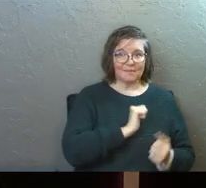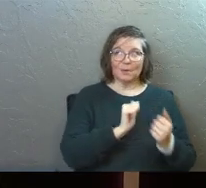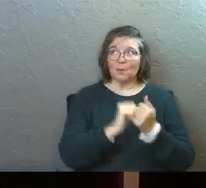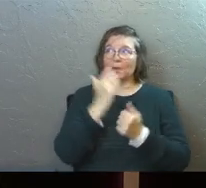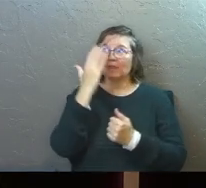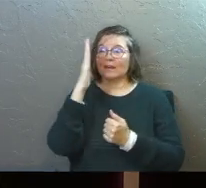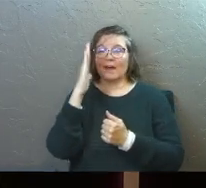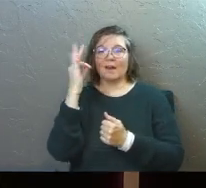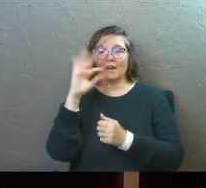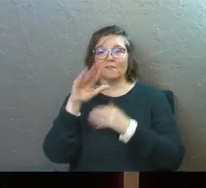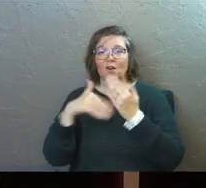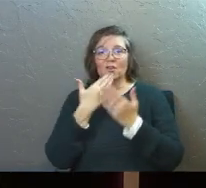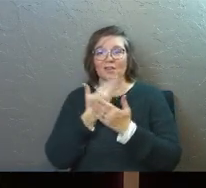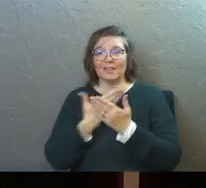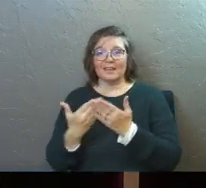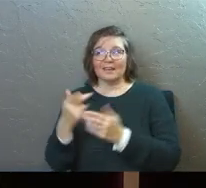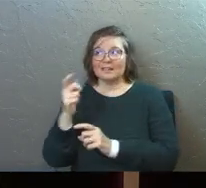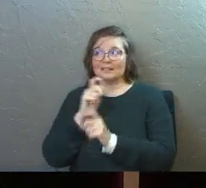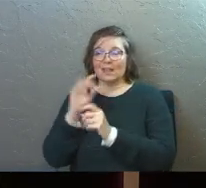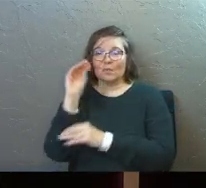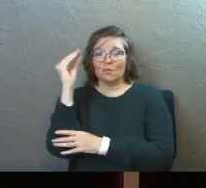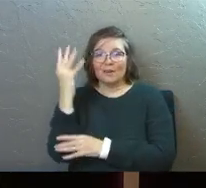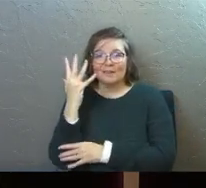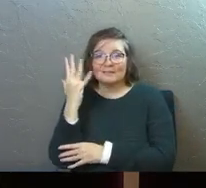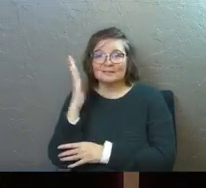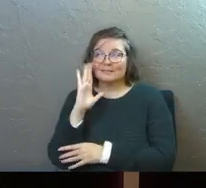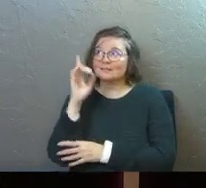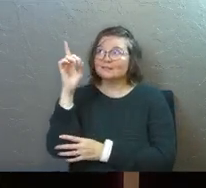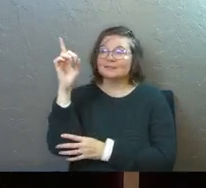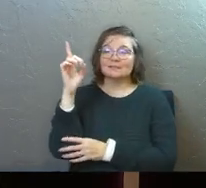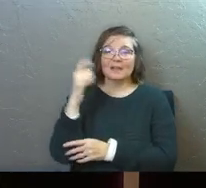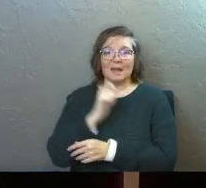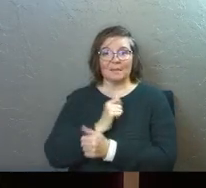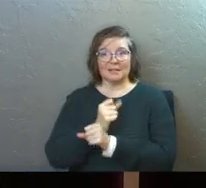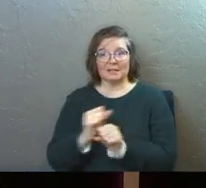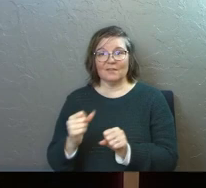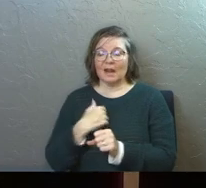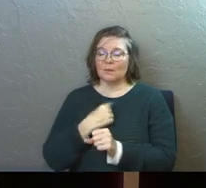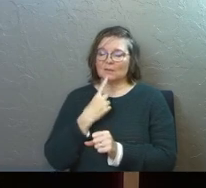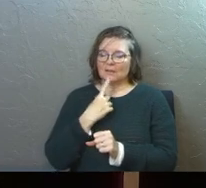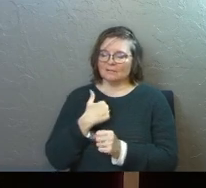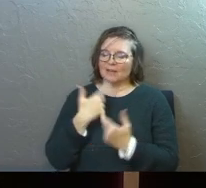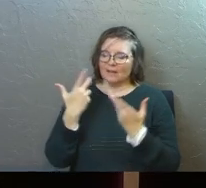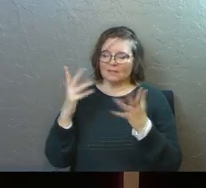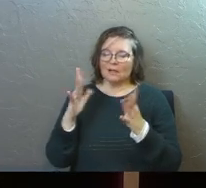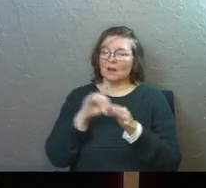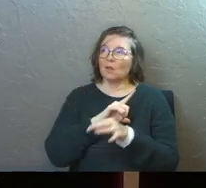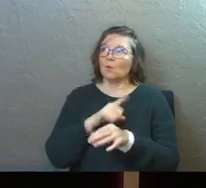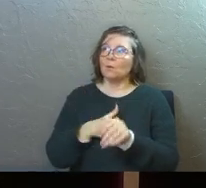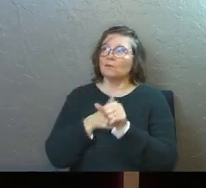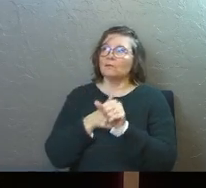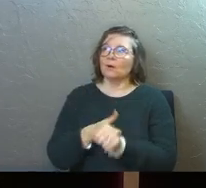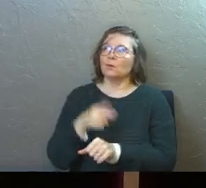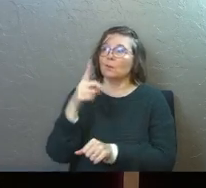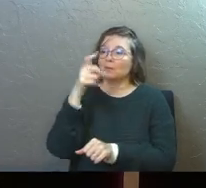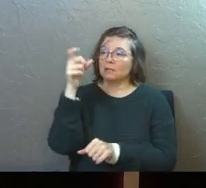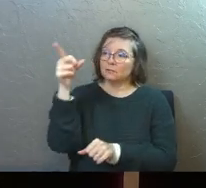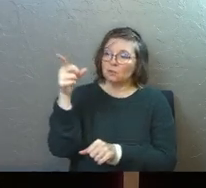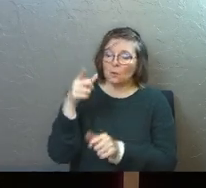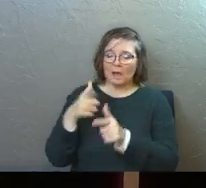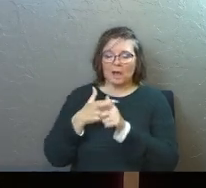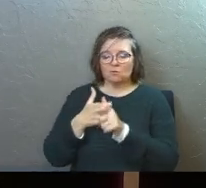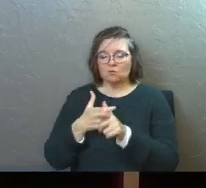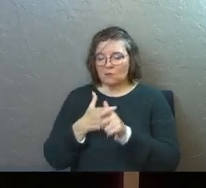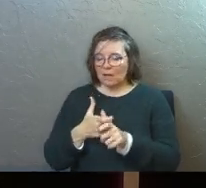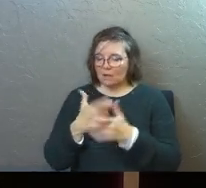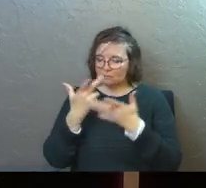but in the God of all good things, in the God of grace, in the God of my salvation. And I will say, I've done it, Lord. Because of you, I've